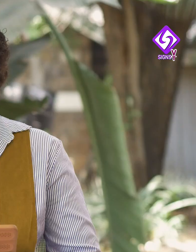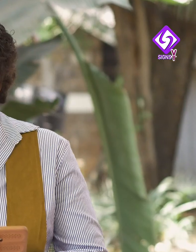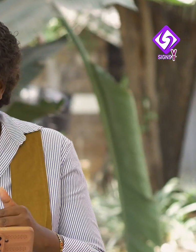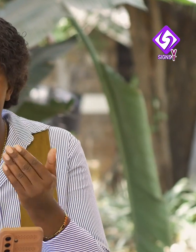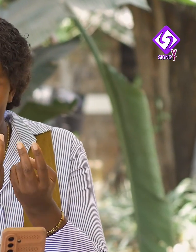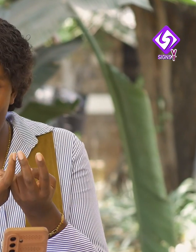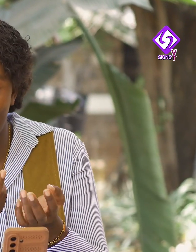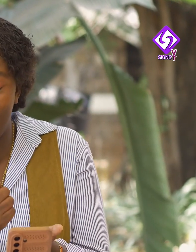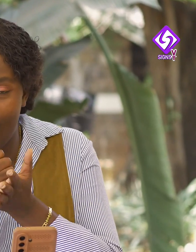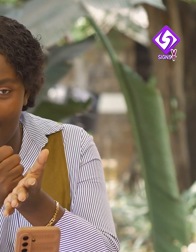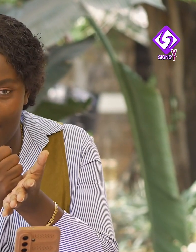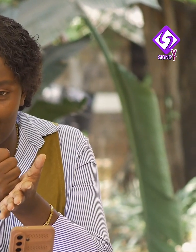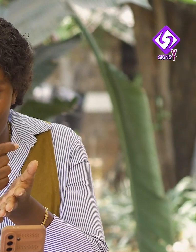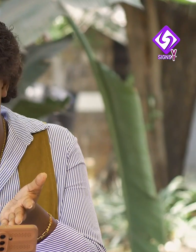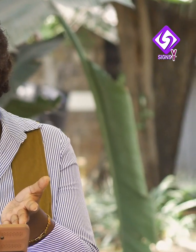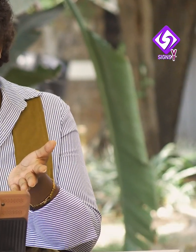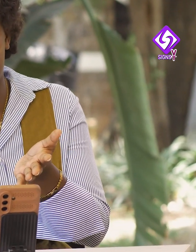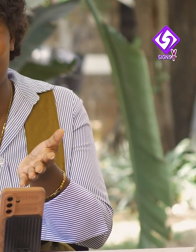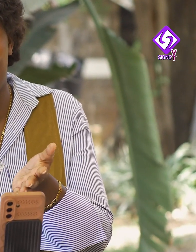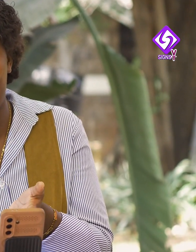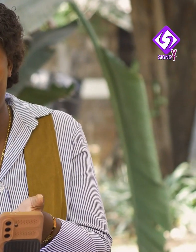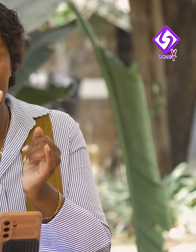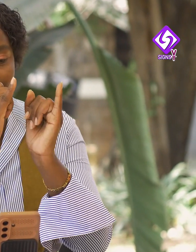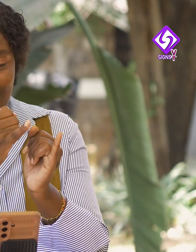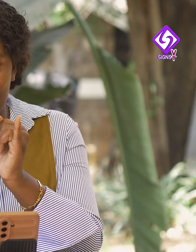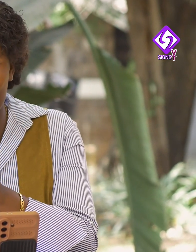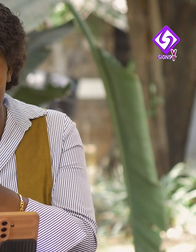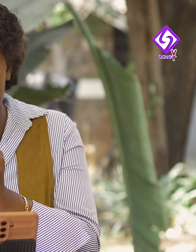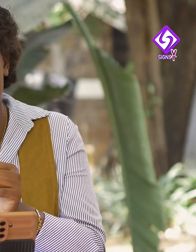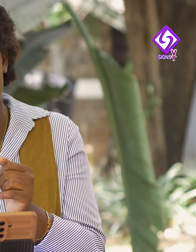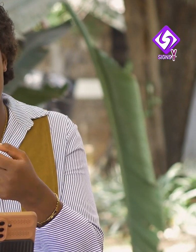Please don't forget to ask for help, because